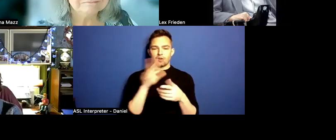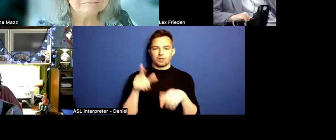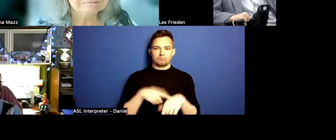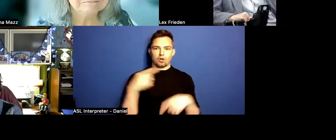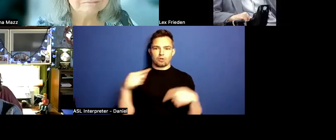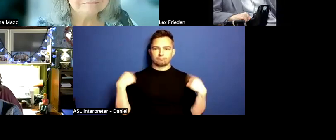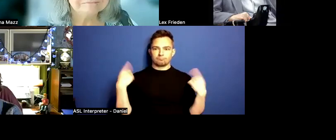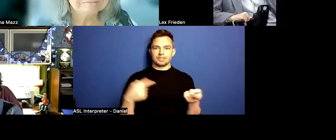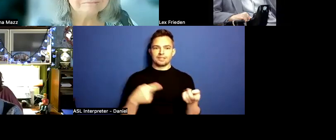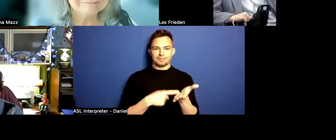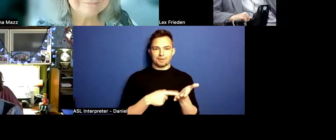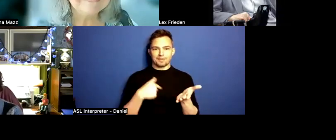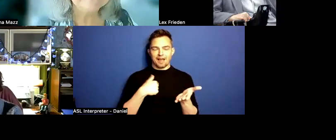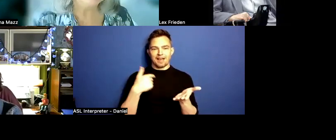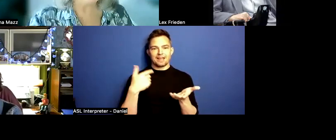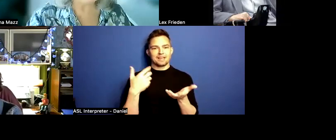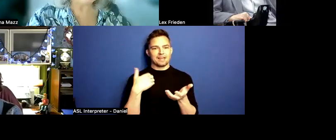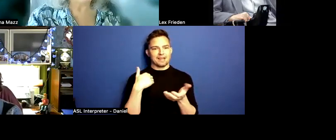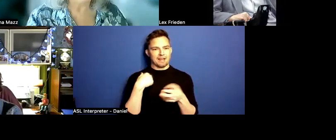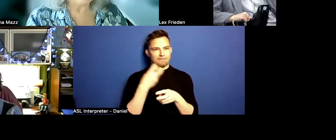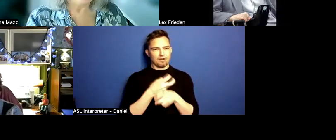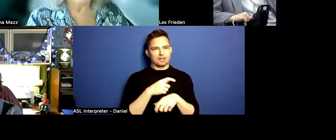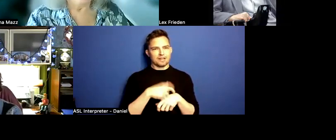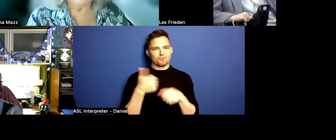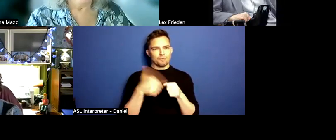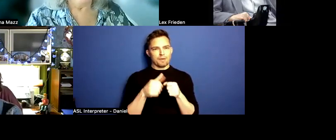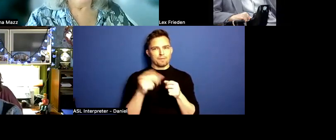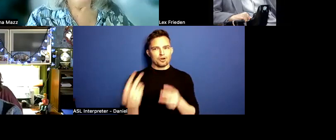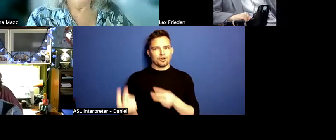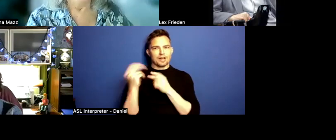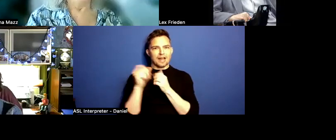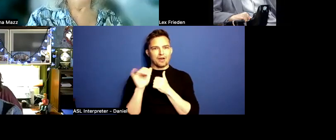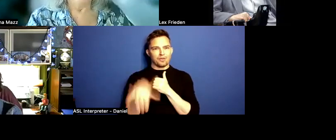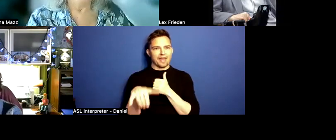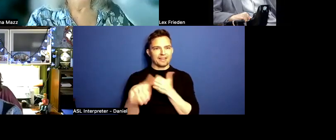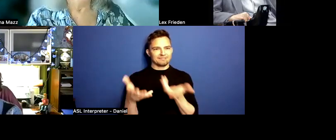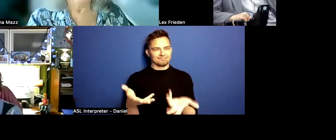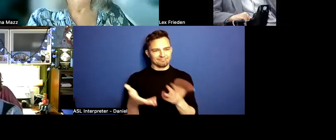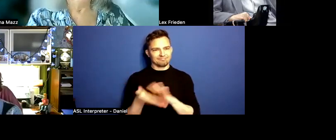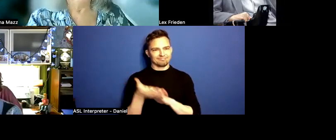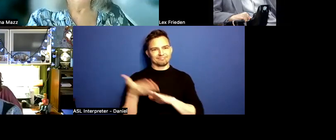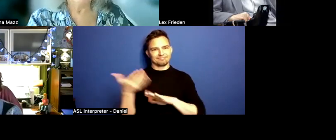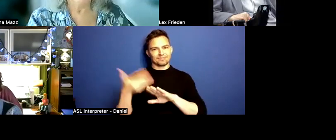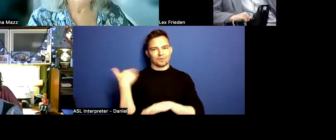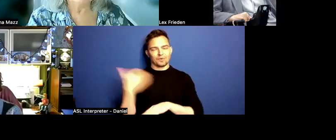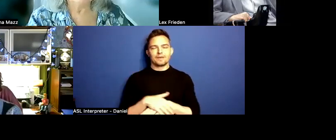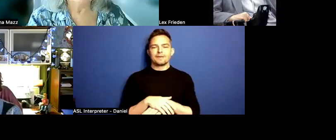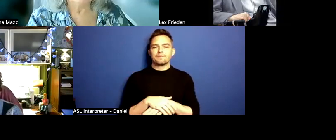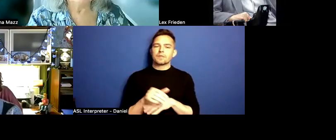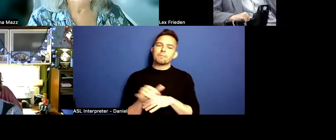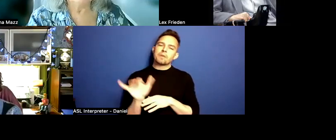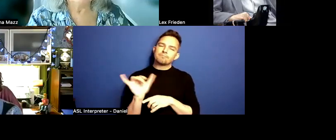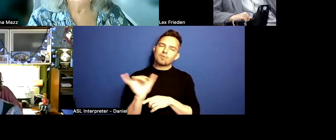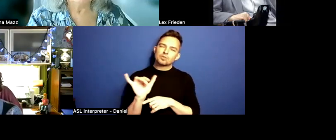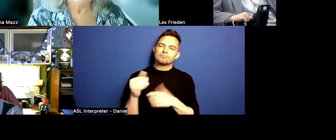I sometimes have difficulty remembering how it was. And then again,